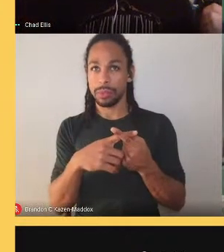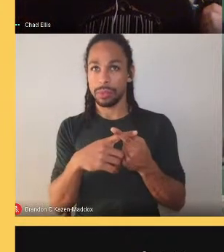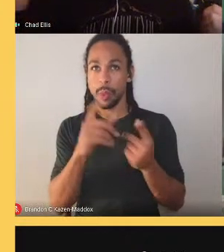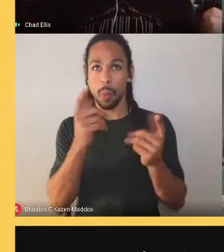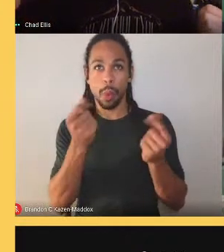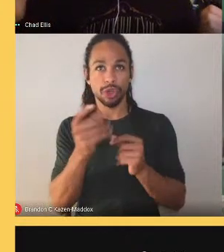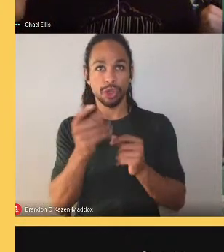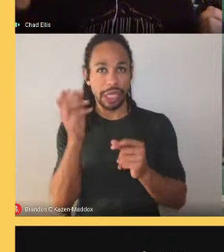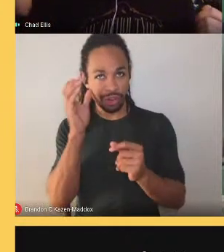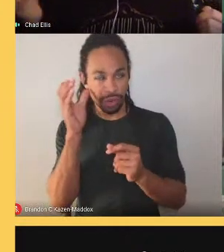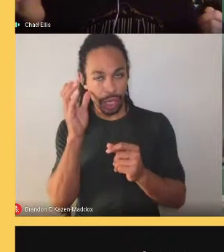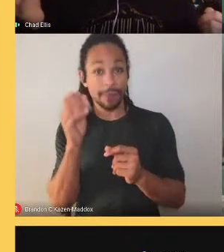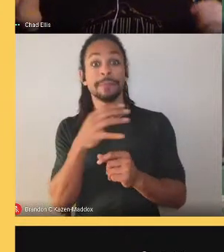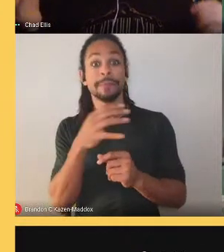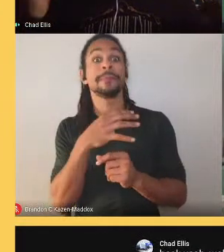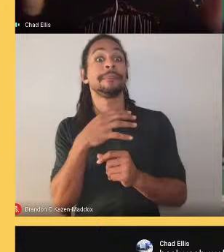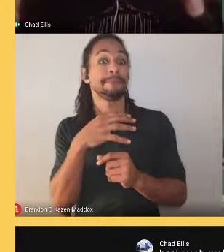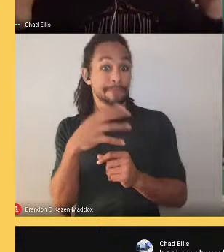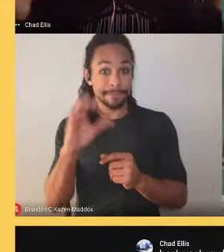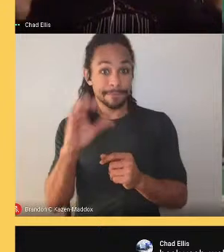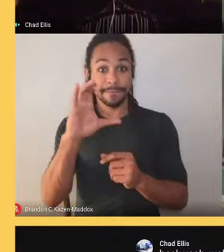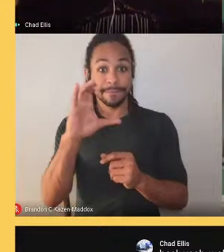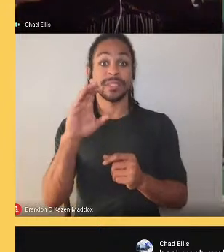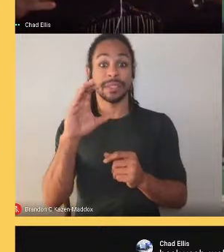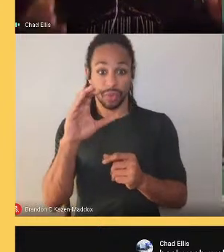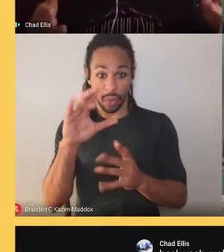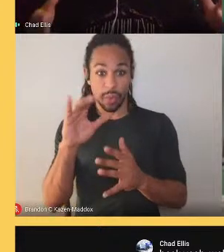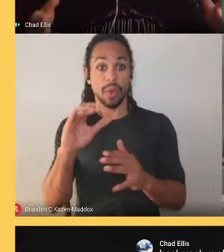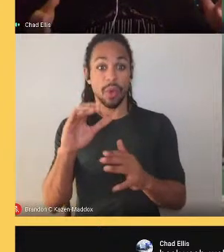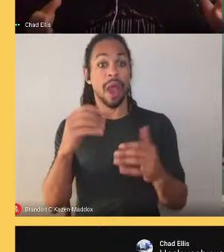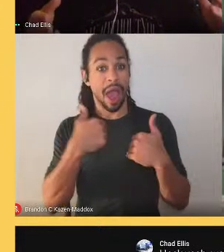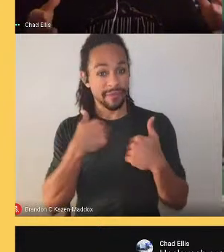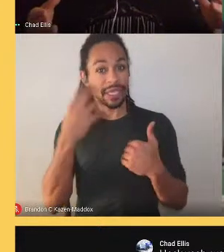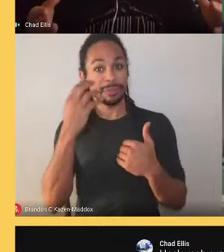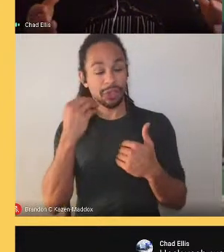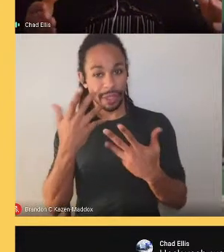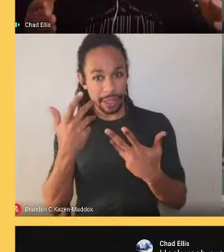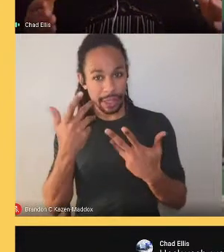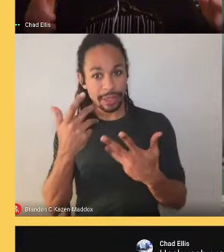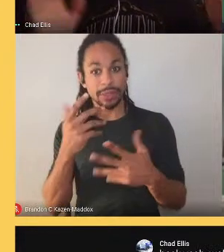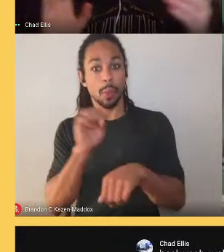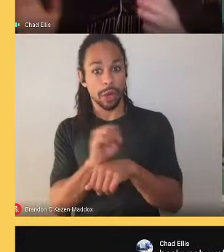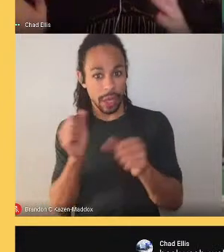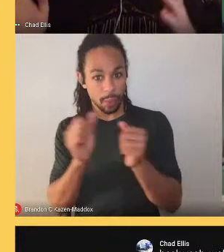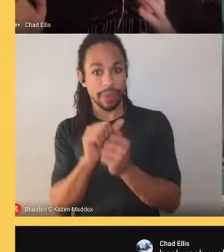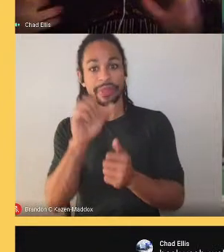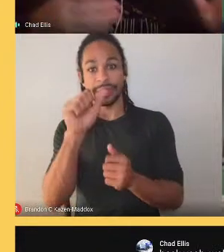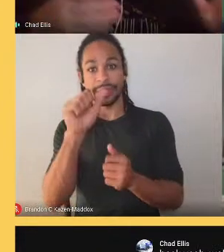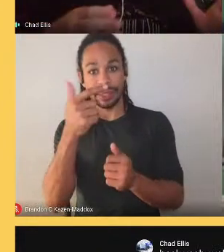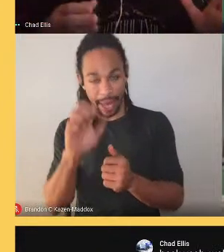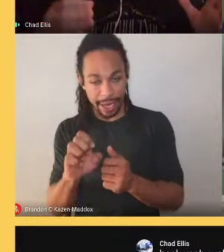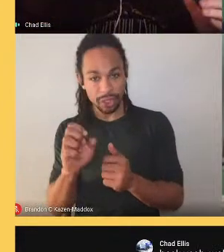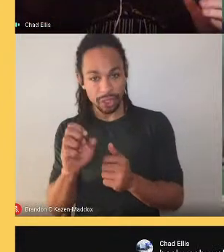one of the ways that you kind of streamline things is when people are getting off topic, you'll be like, hey,